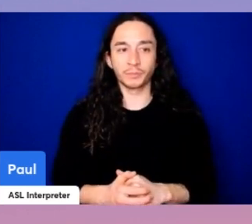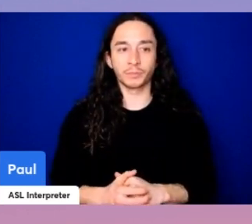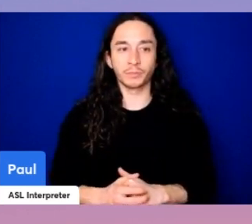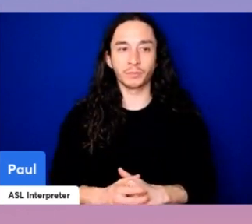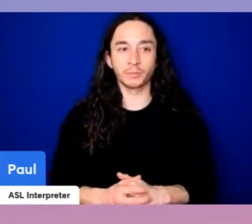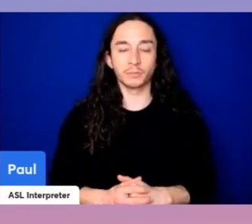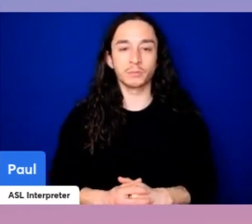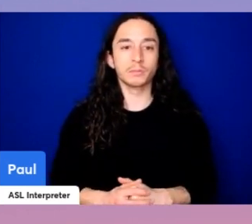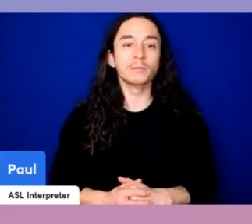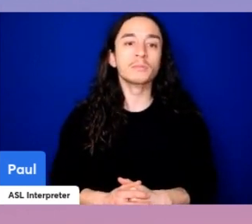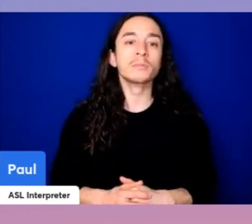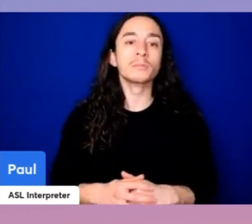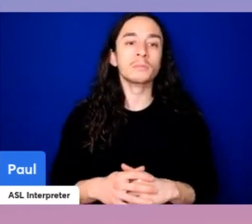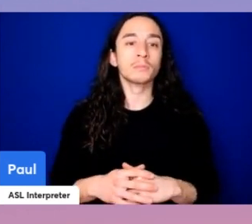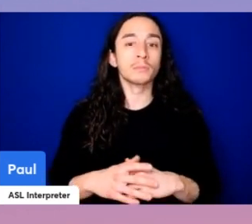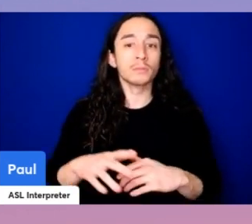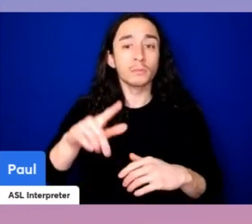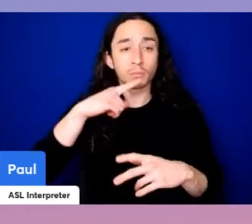Okay, as I mentioned before,